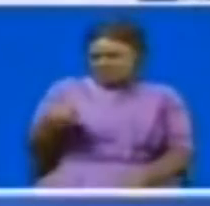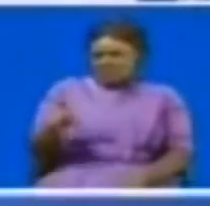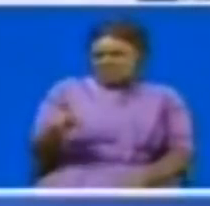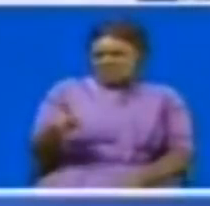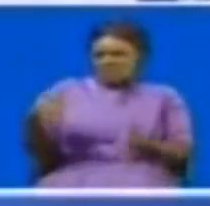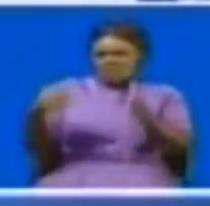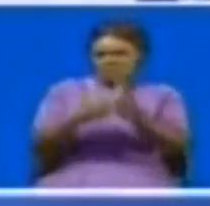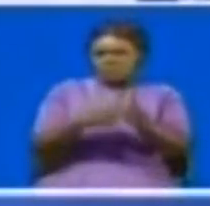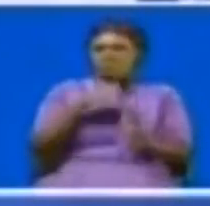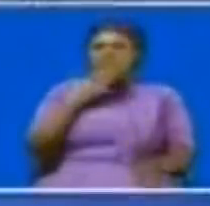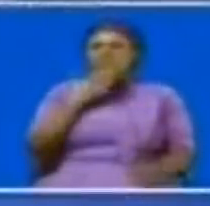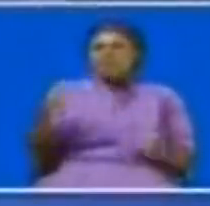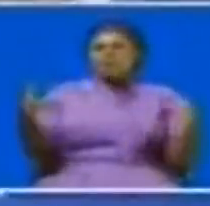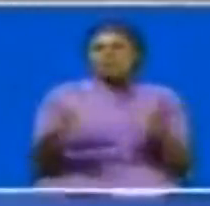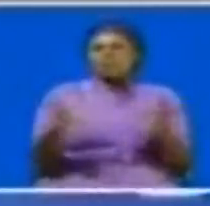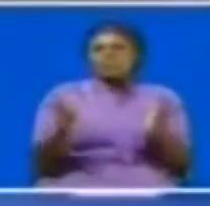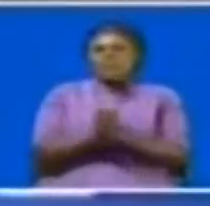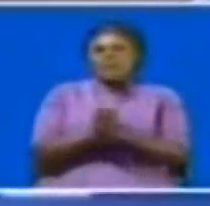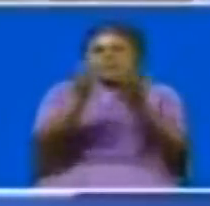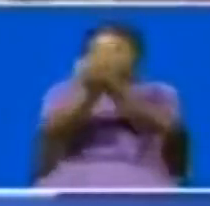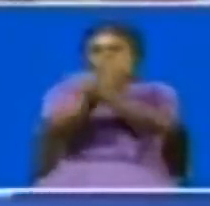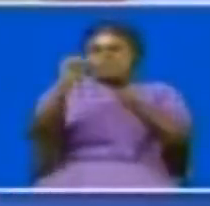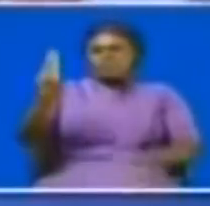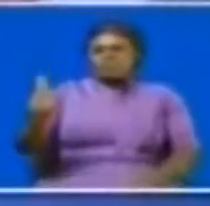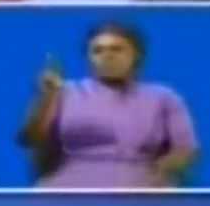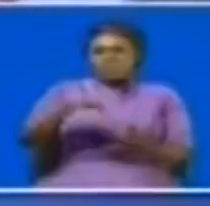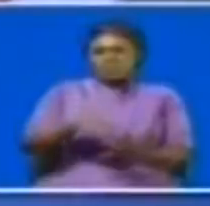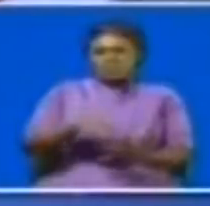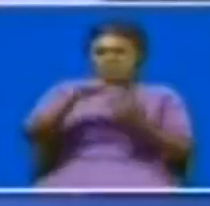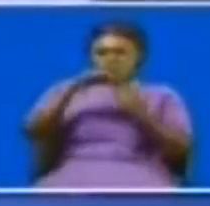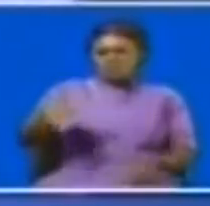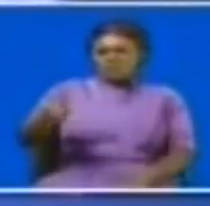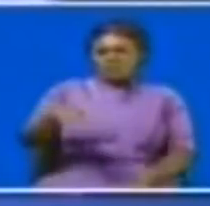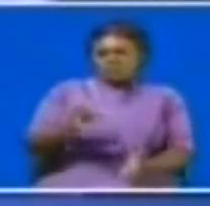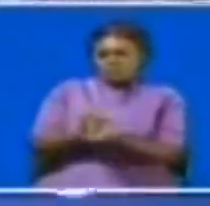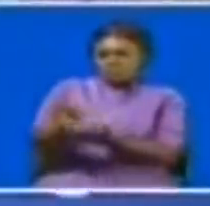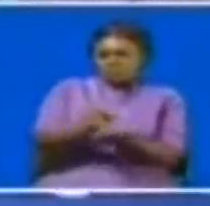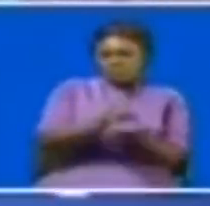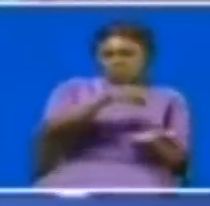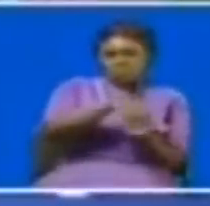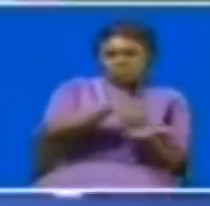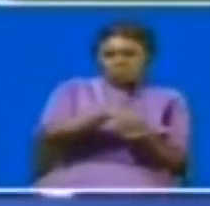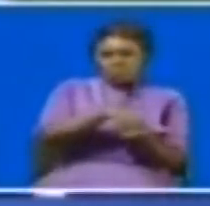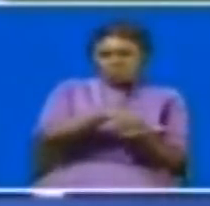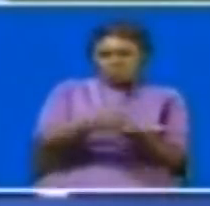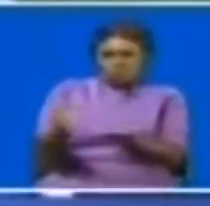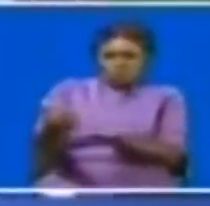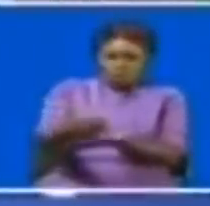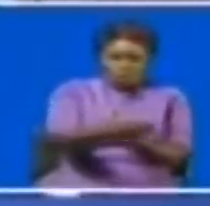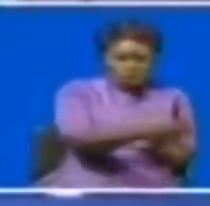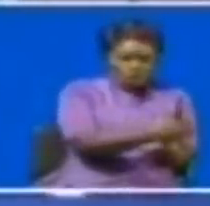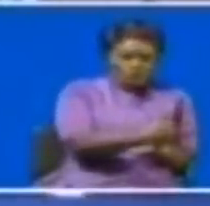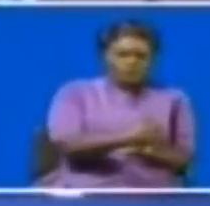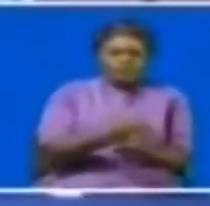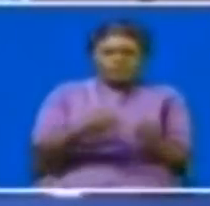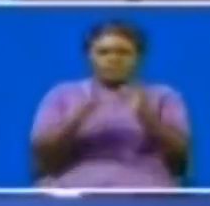as a barrier between the Luhya community and President Uhuru Kenyatta, especially in allocation of government positions. Anakusanya viongozi wa